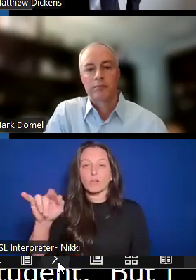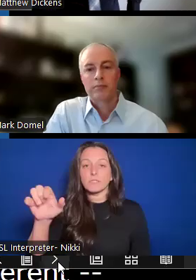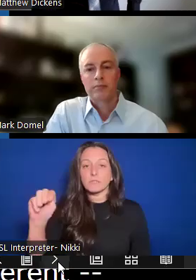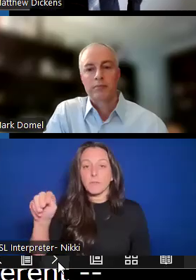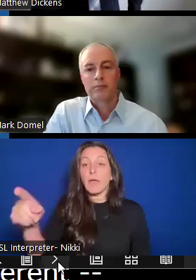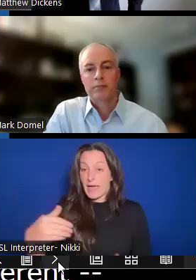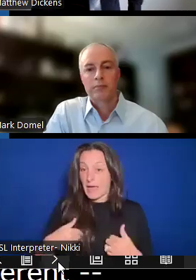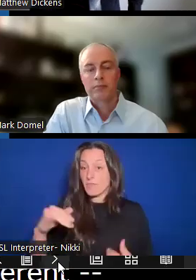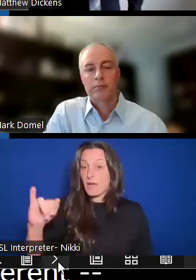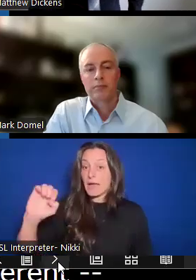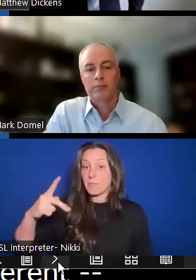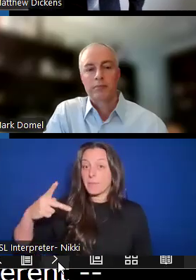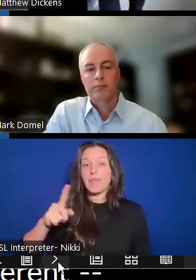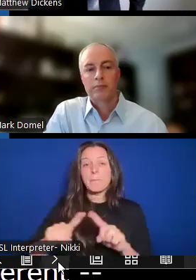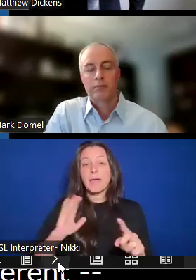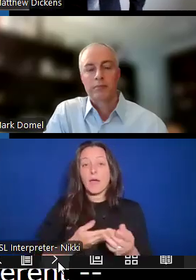income is